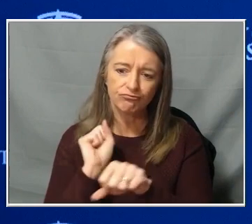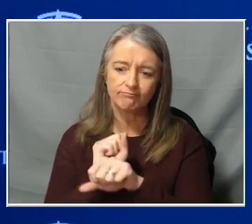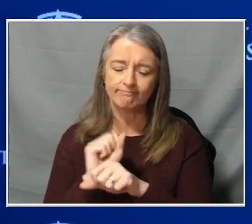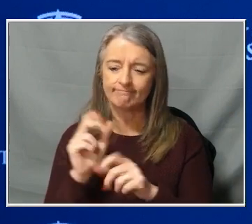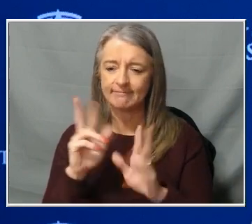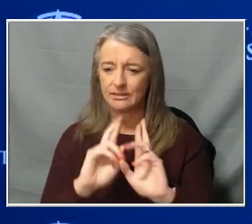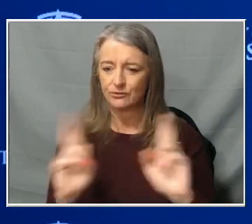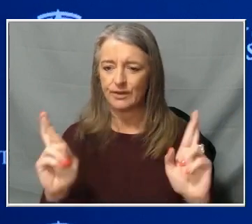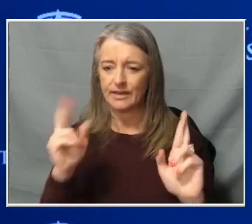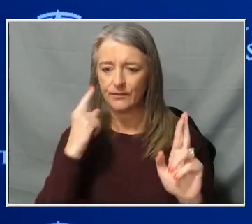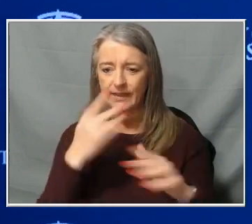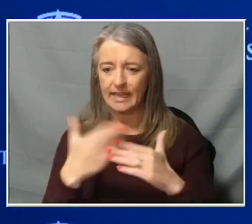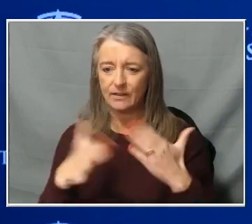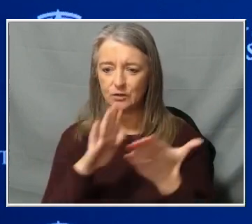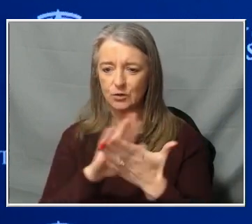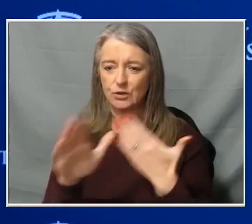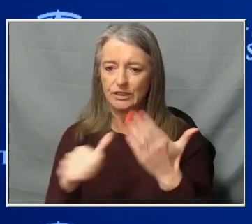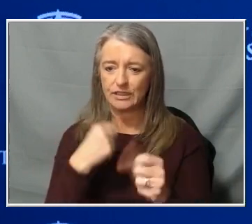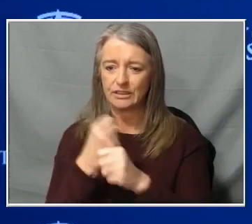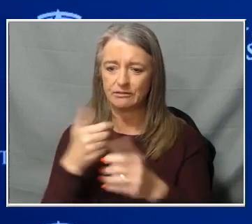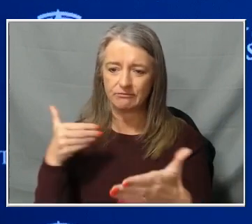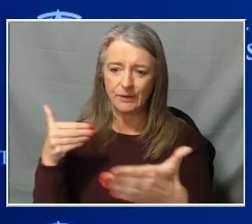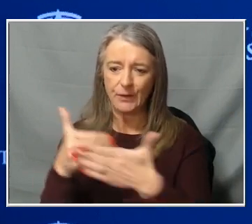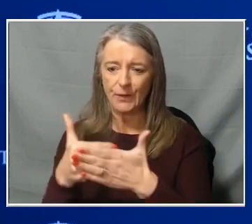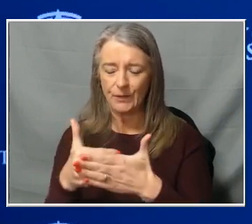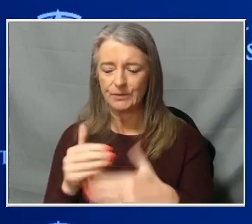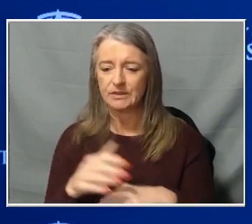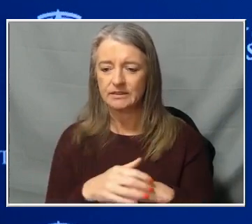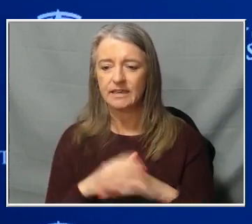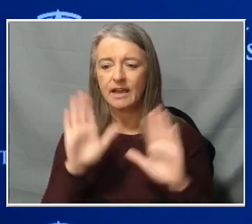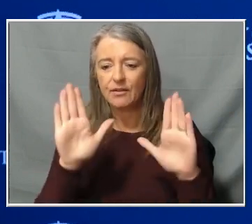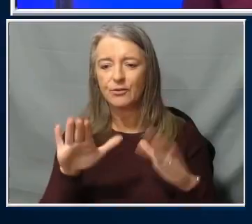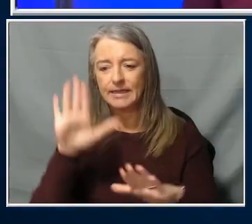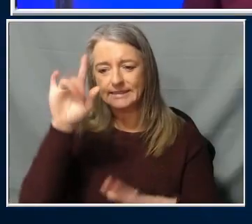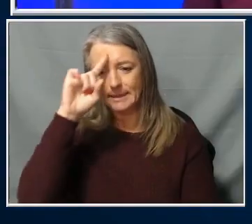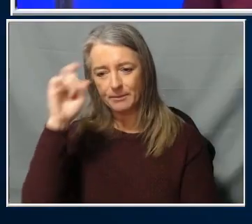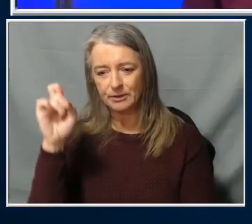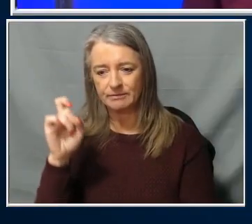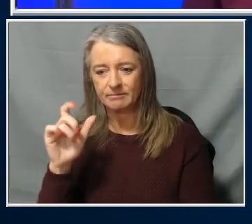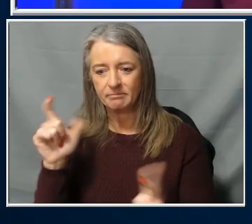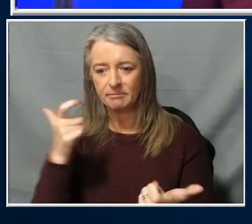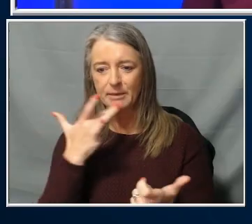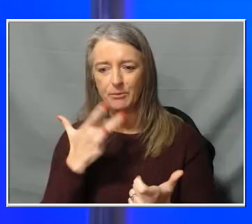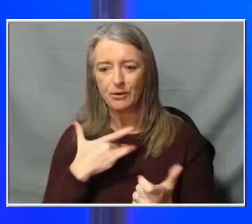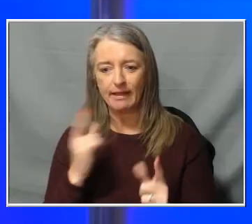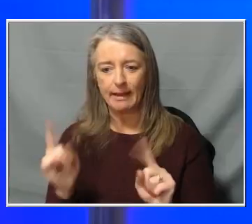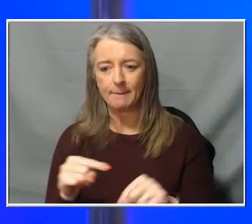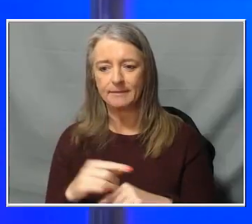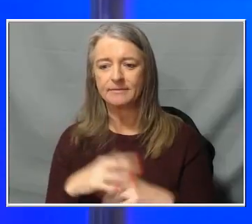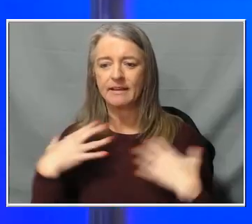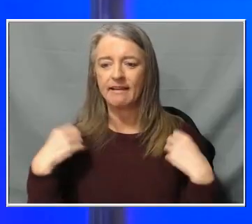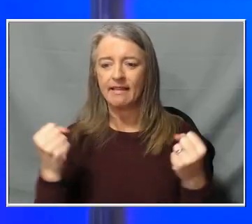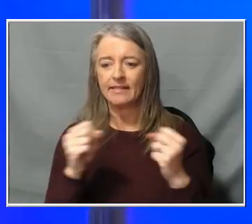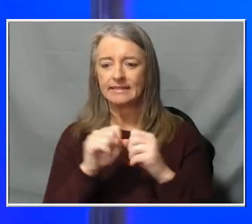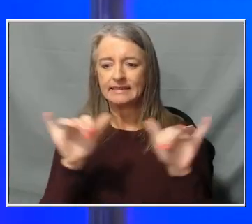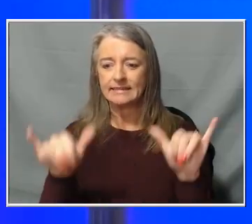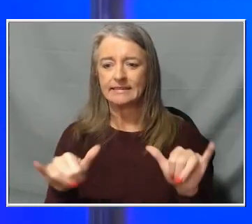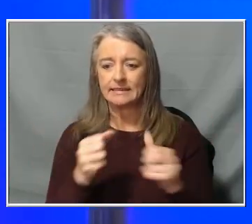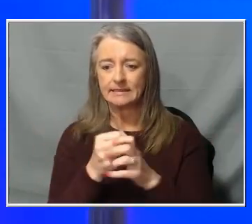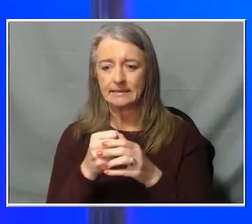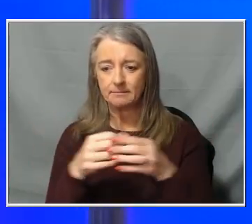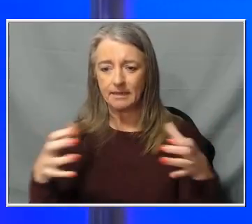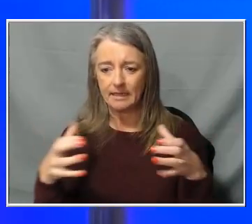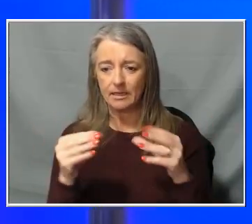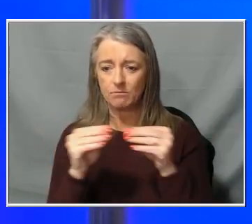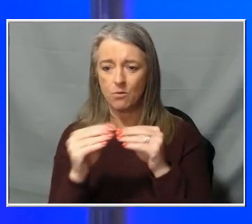ready for the end of the school year. You're getting close. And then have a great summer. That's right. Big birthday coming up. Right. Our health system is expanding even further